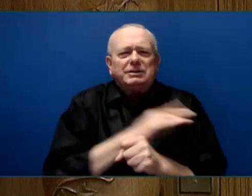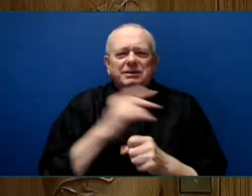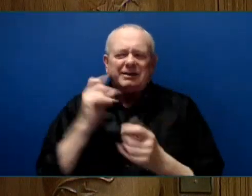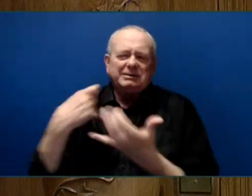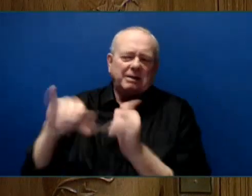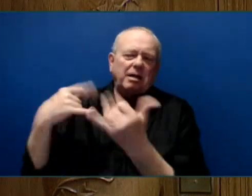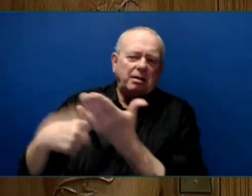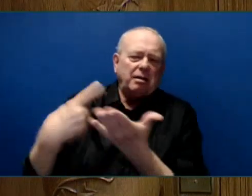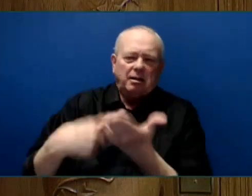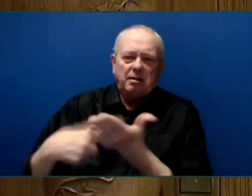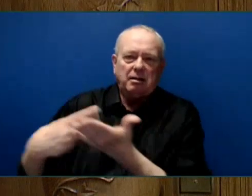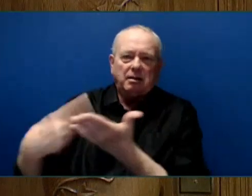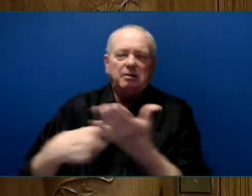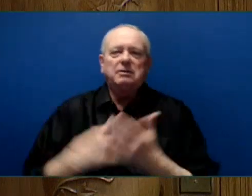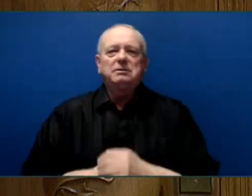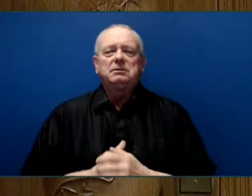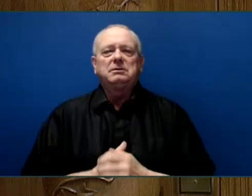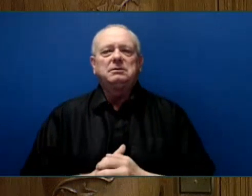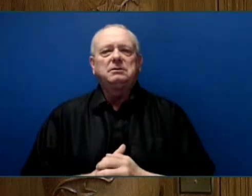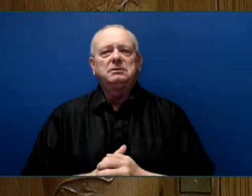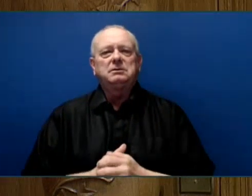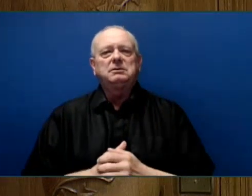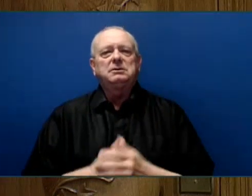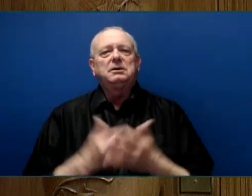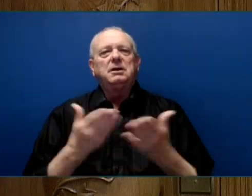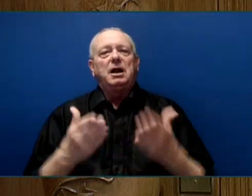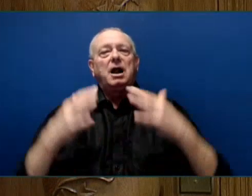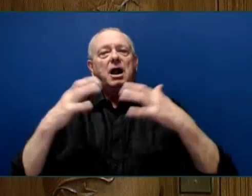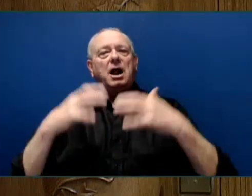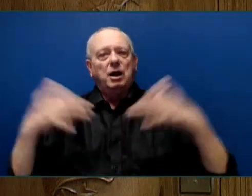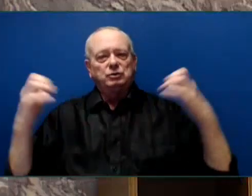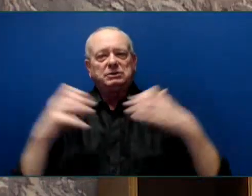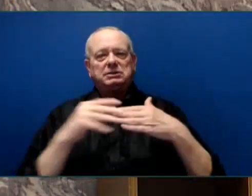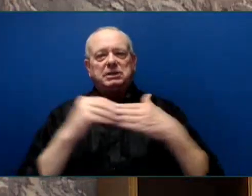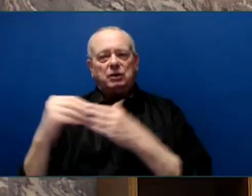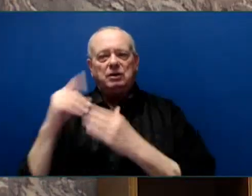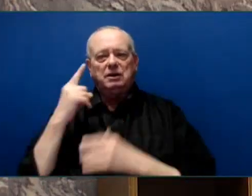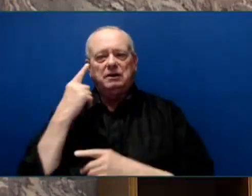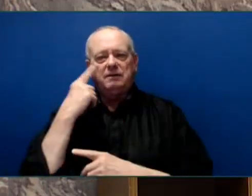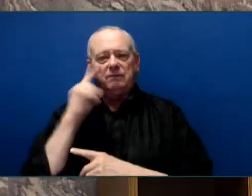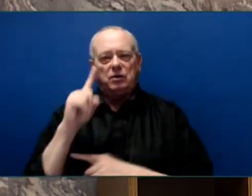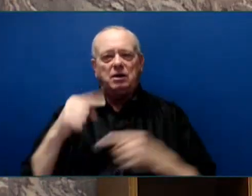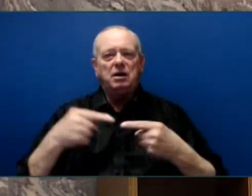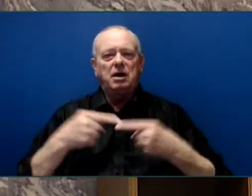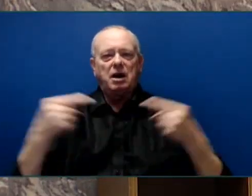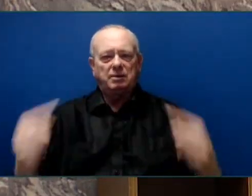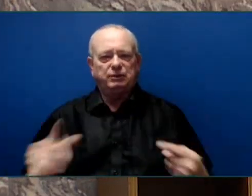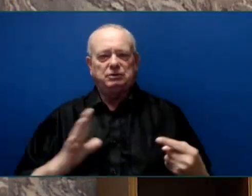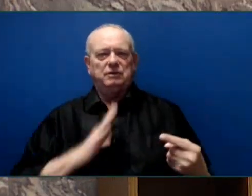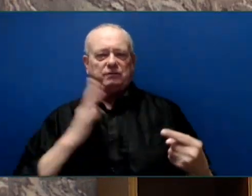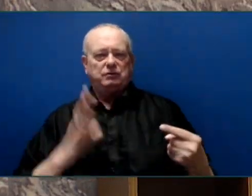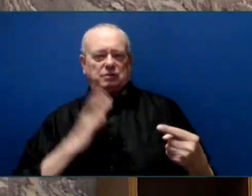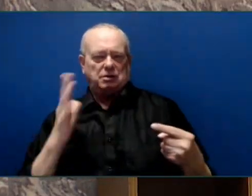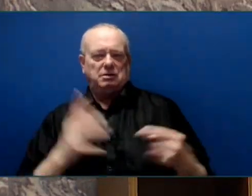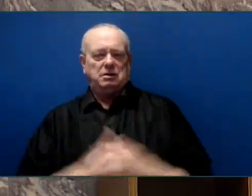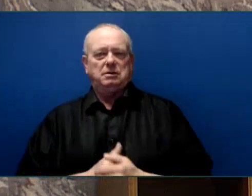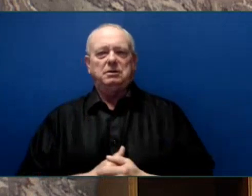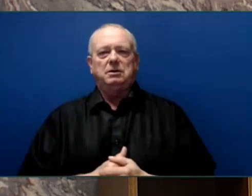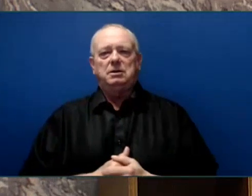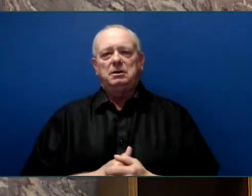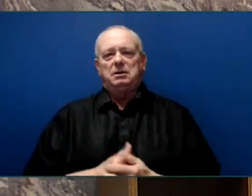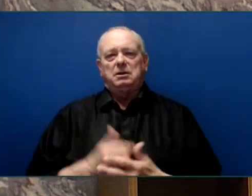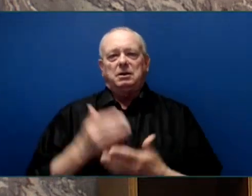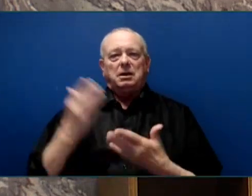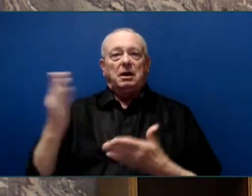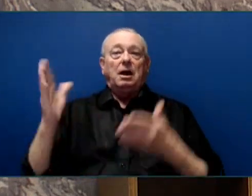House Leader of Official Opposition, supplemental. Mr. Speaker, if there was ever an example of empty and hollow words that are going to land